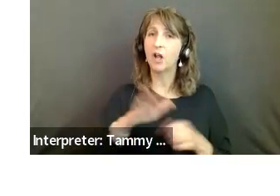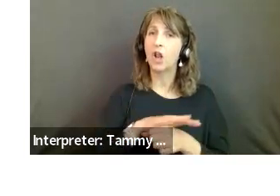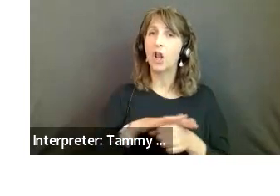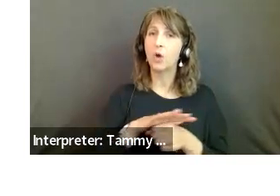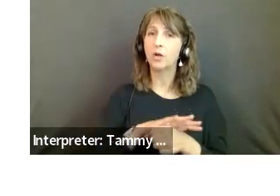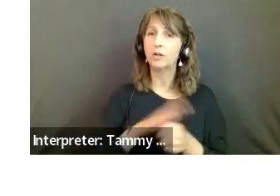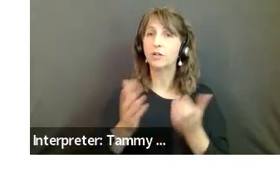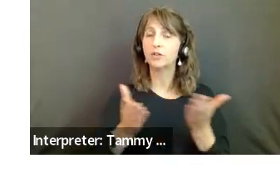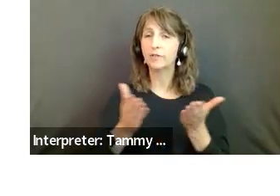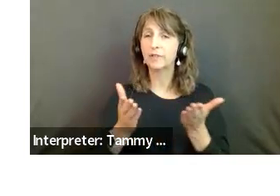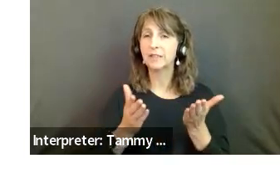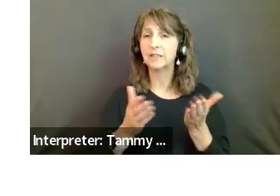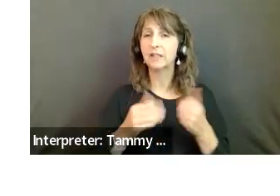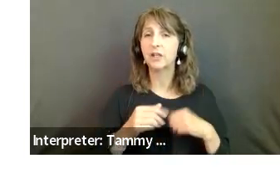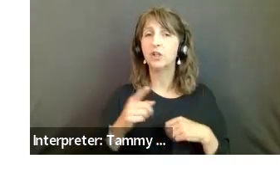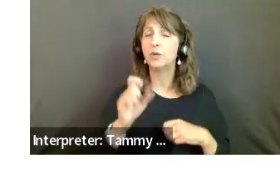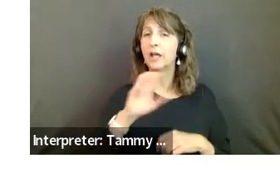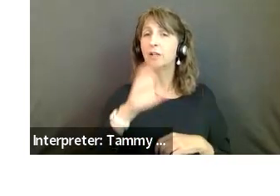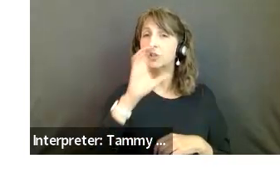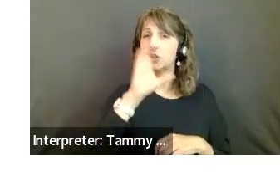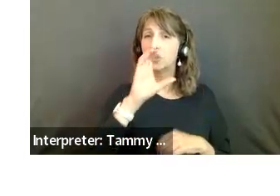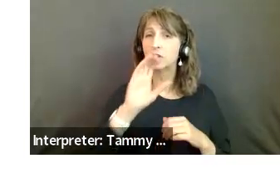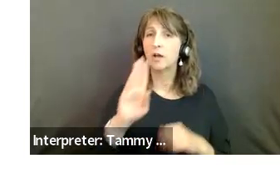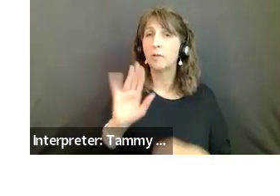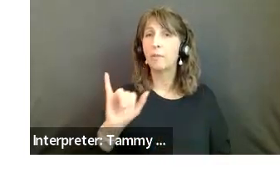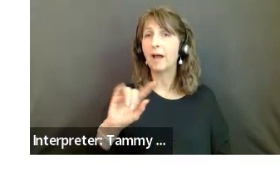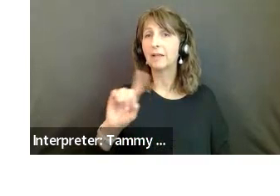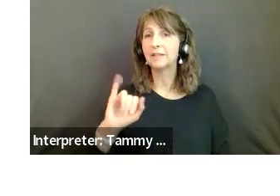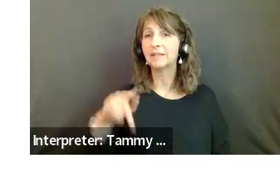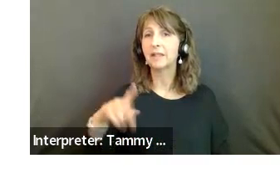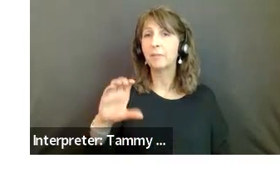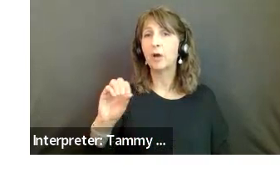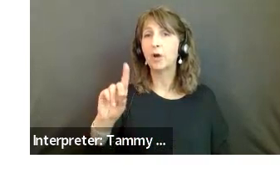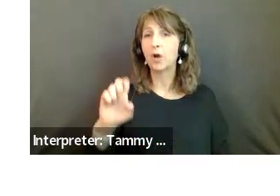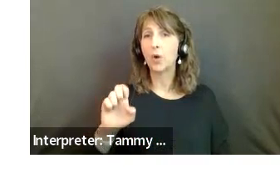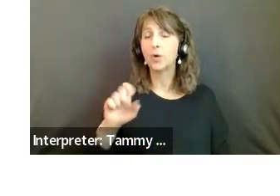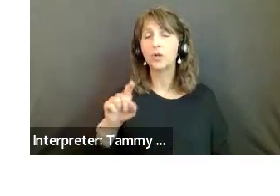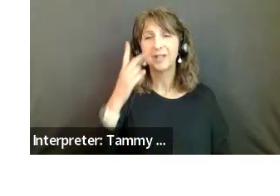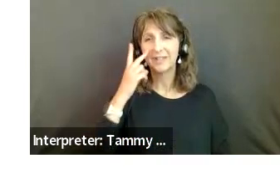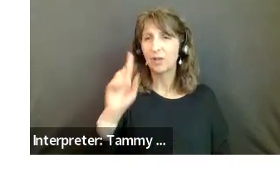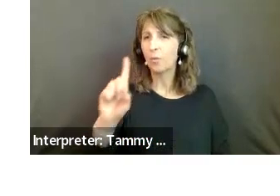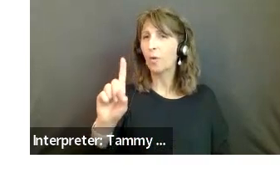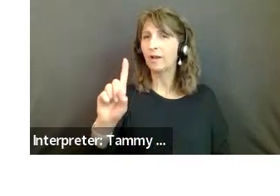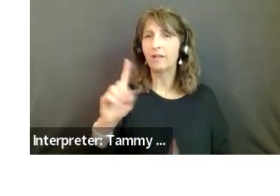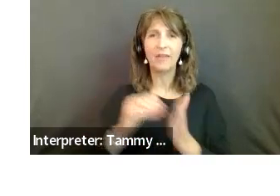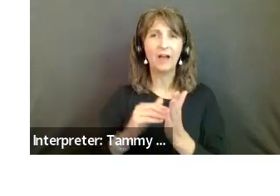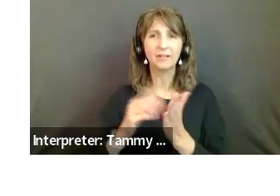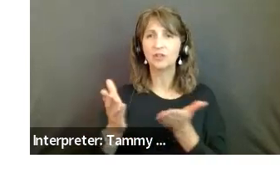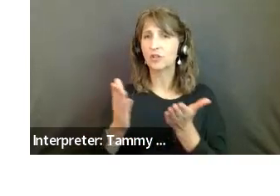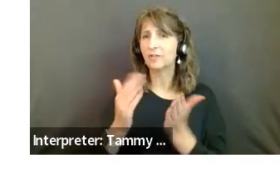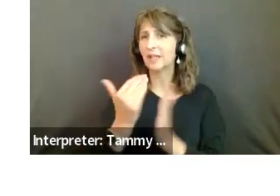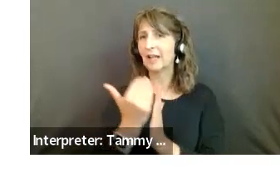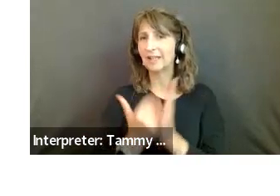You search by zip code, and there's almost 1,000 services listed in the state of Louisiana.